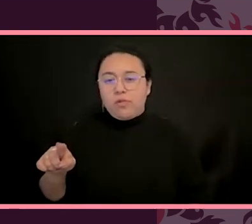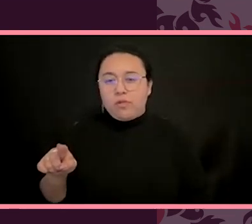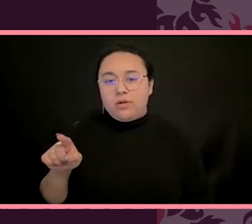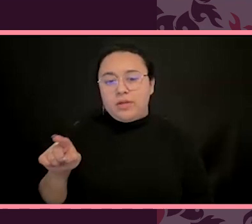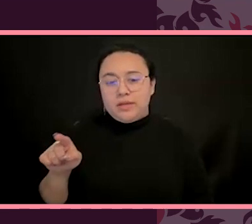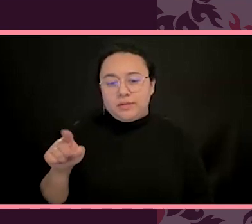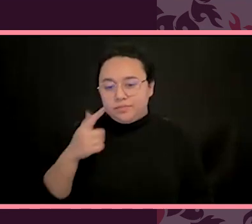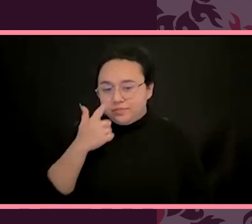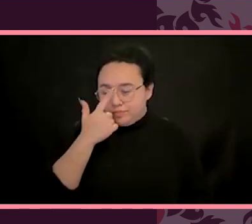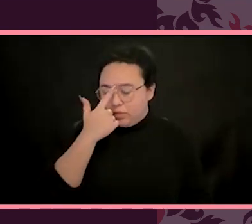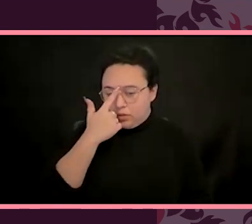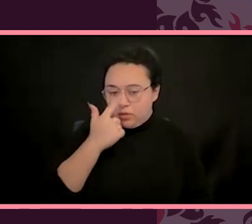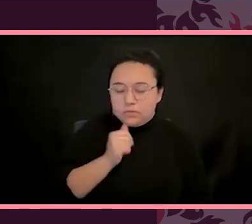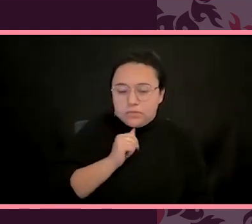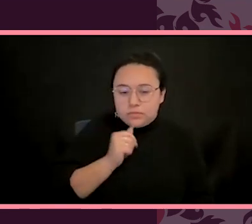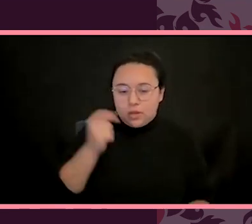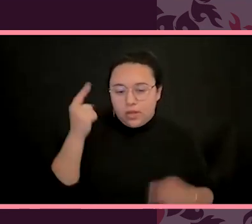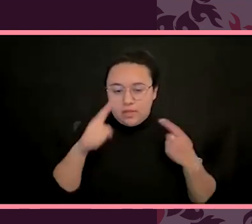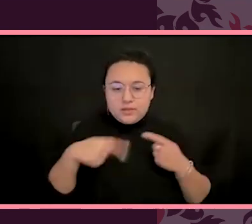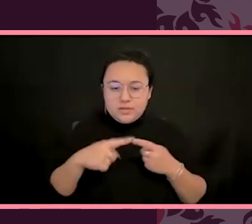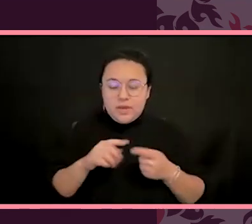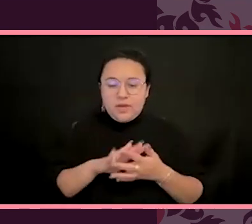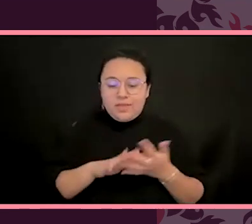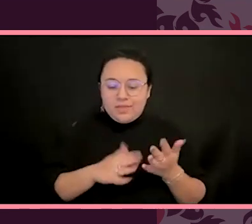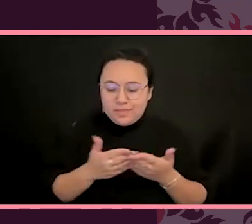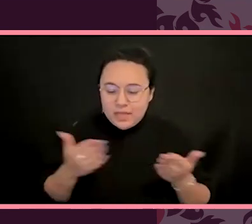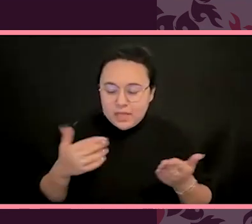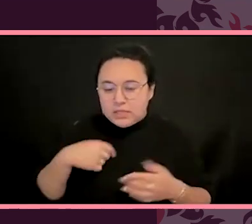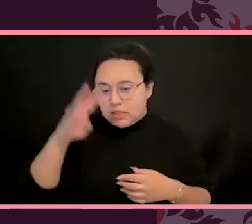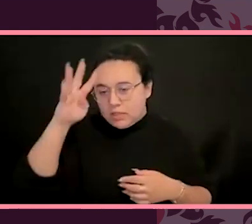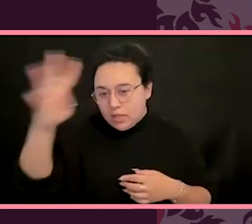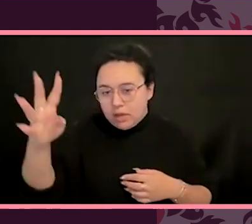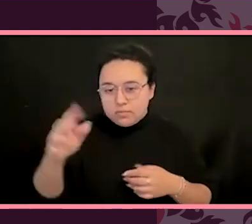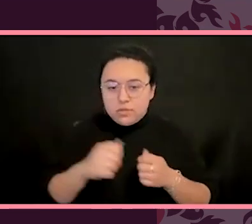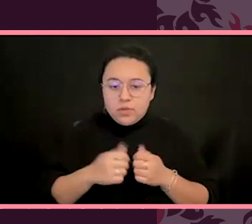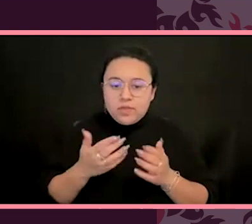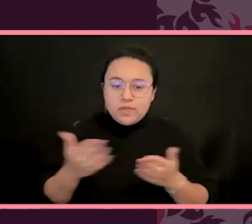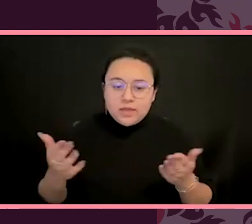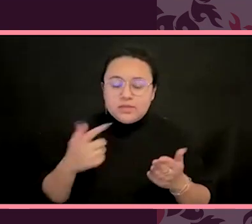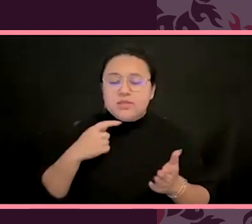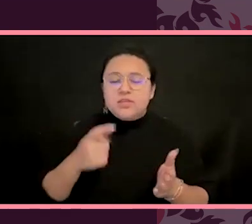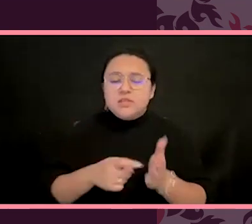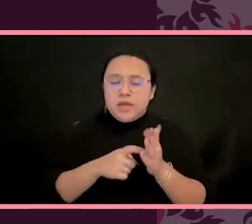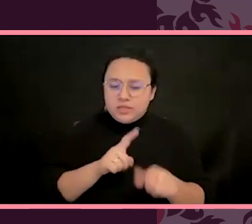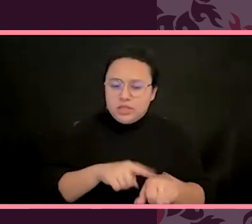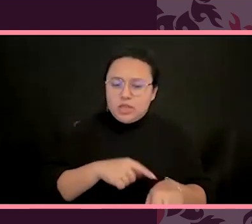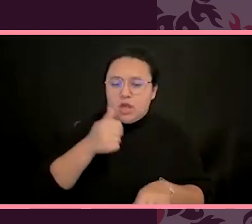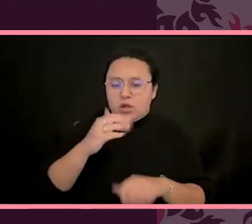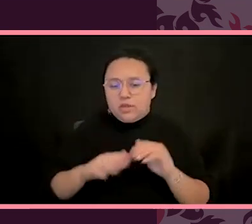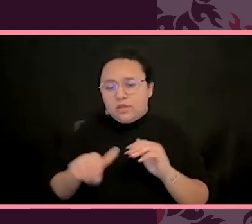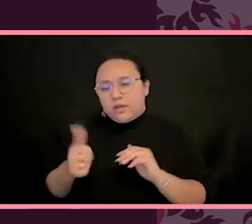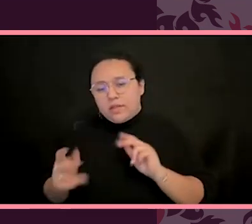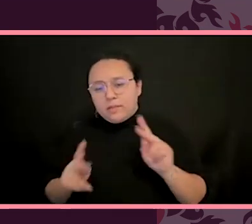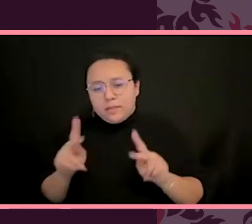he thinks of things and comes up with things. It just takes him a lot longer than other